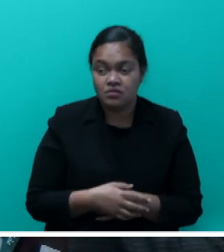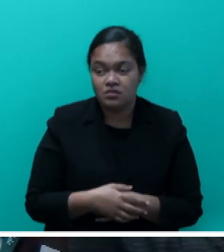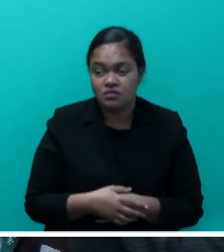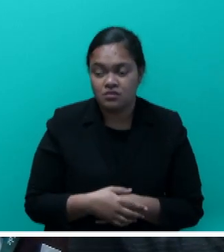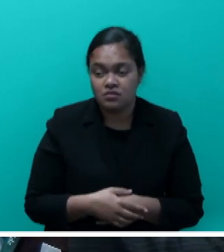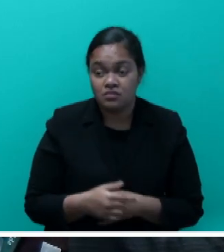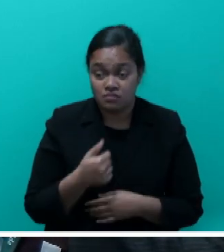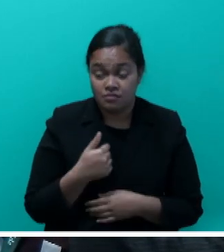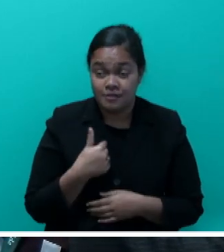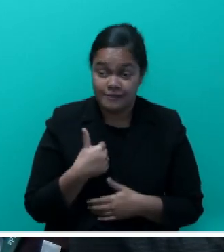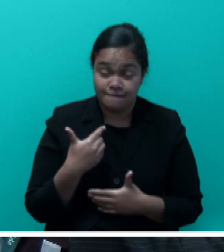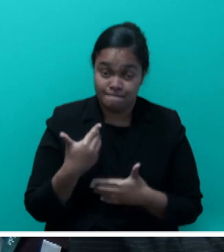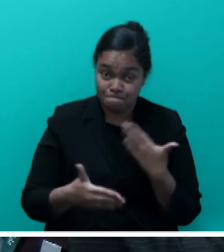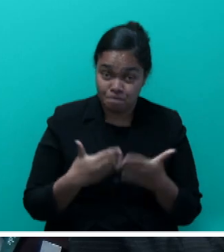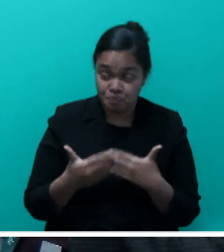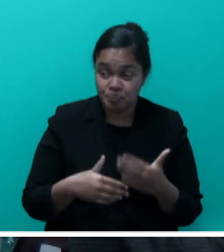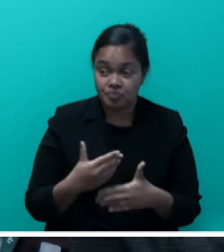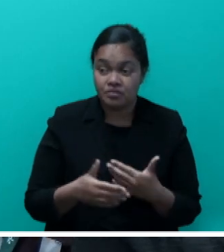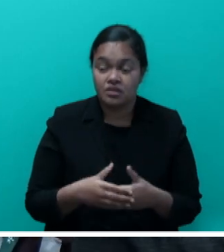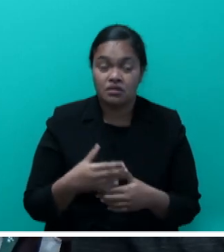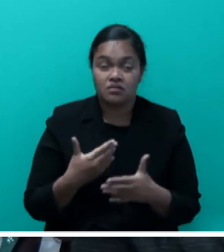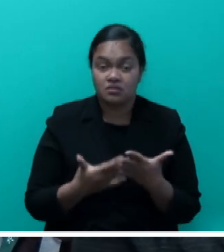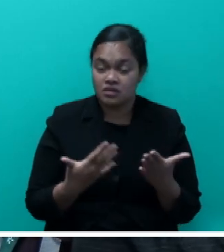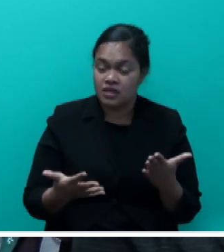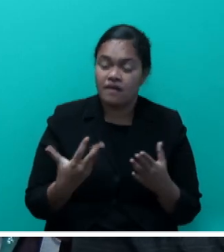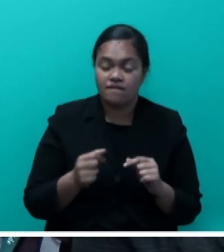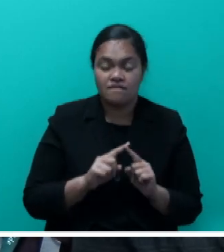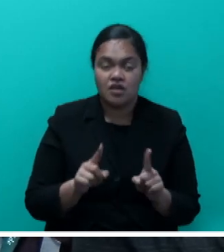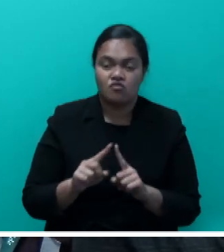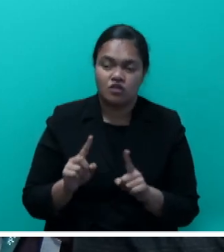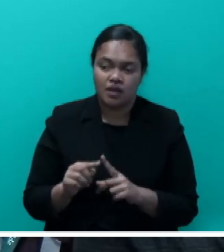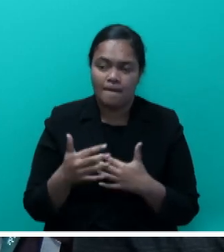I emphasize that there are various public service